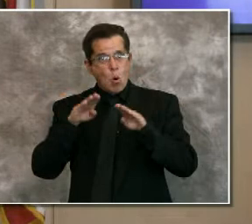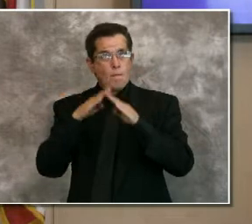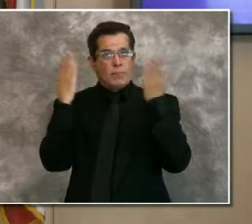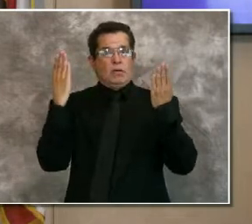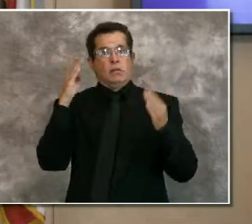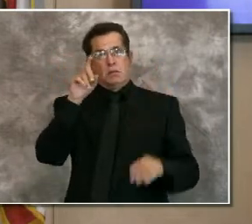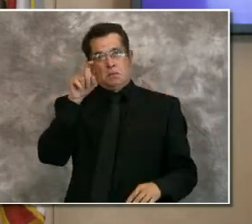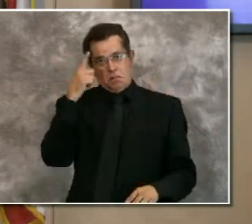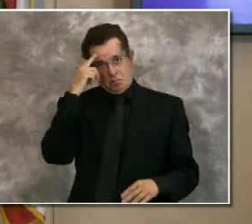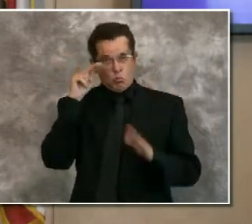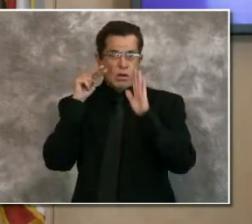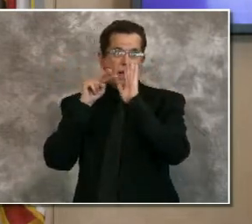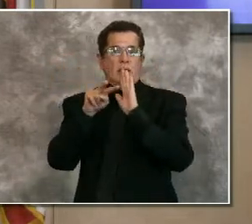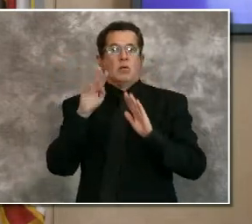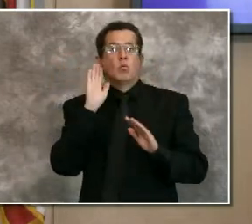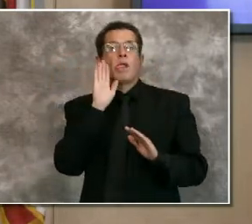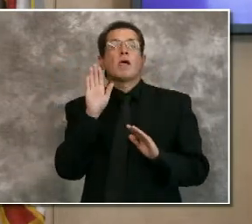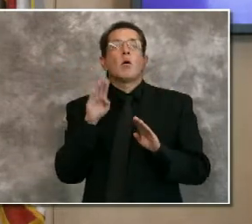Wooten's going to respond.